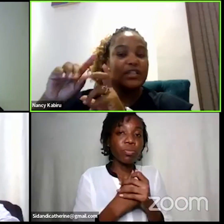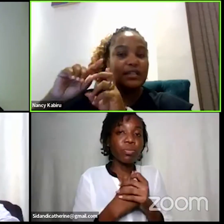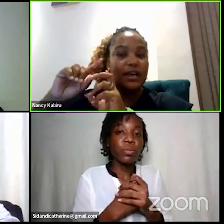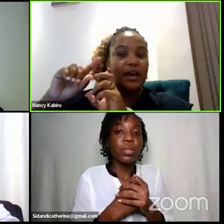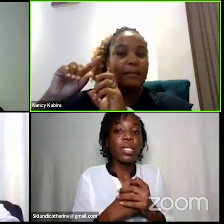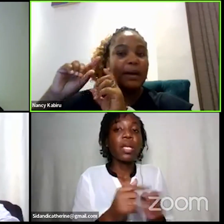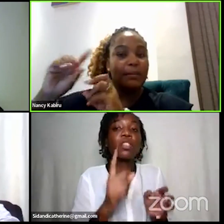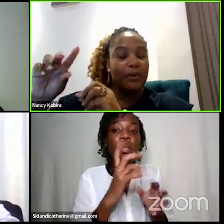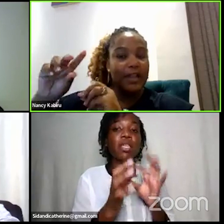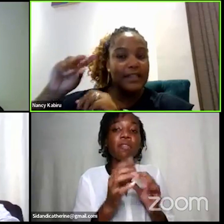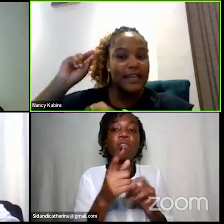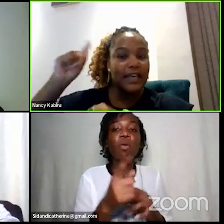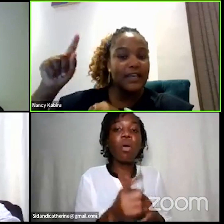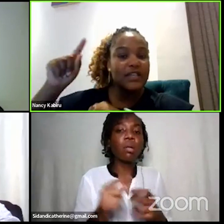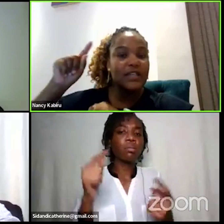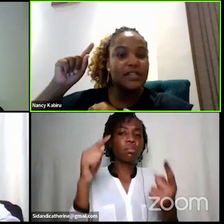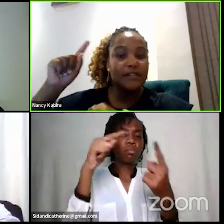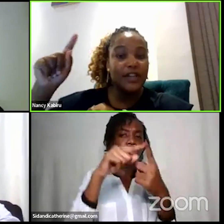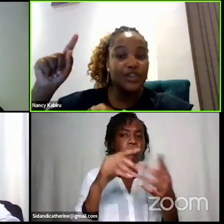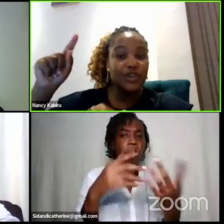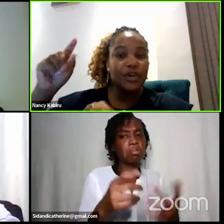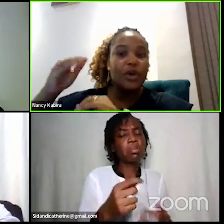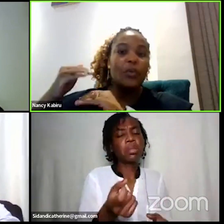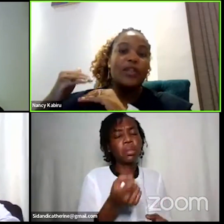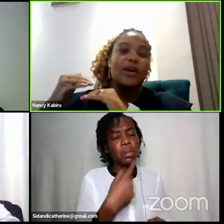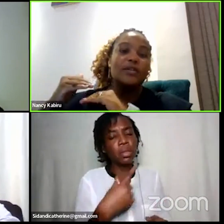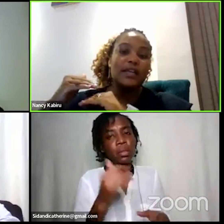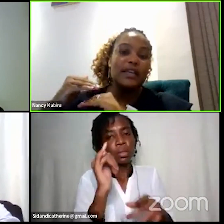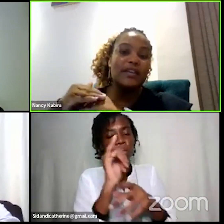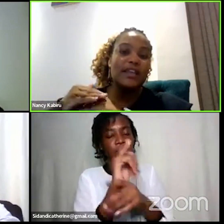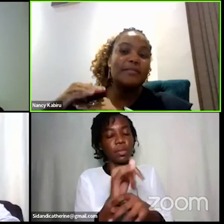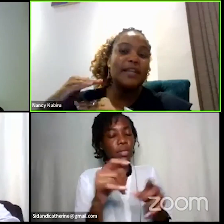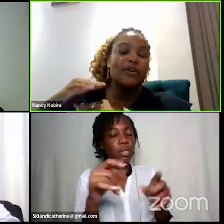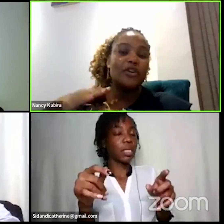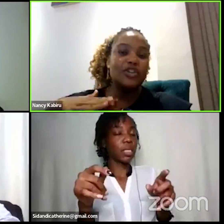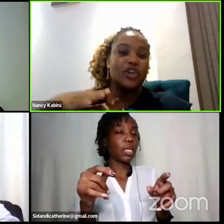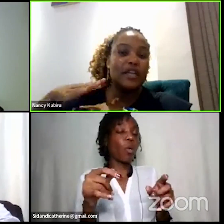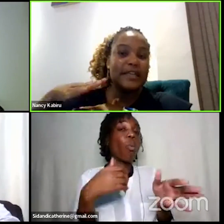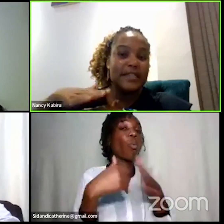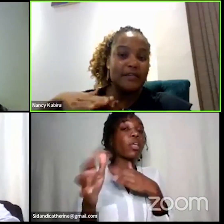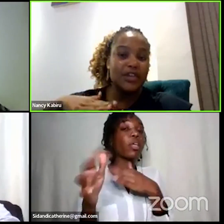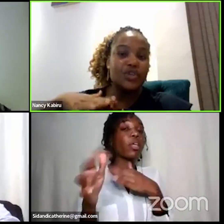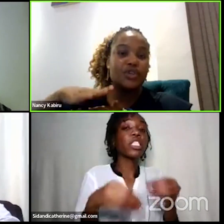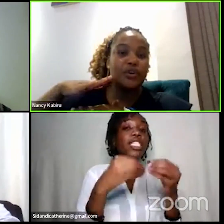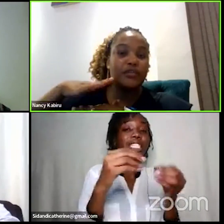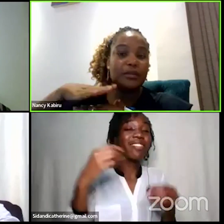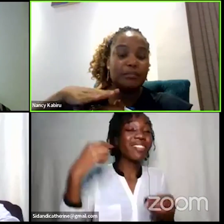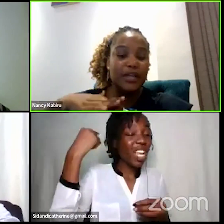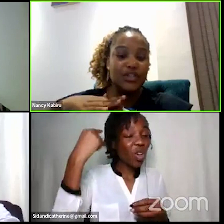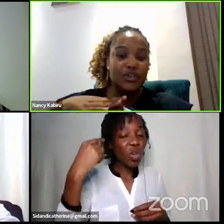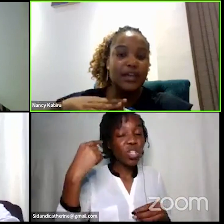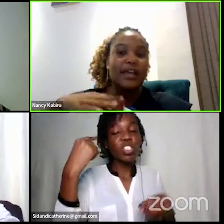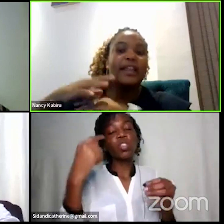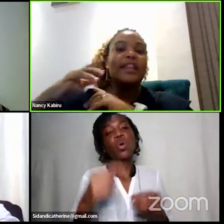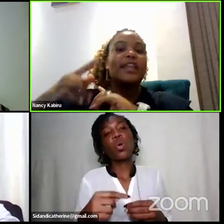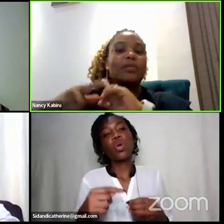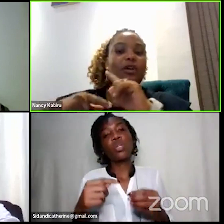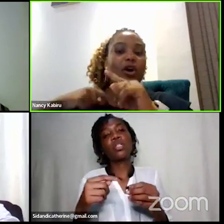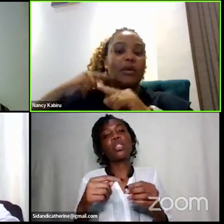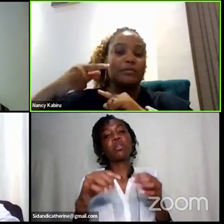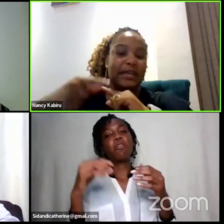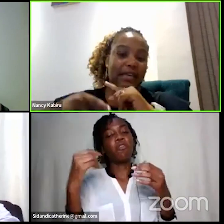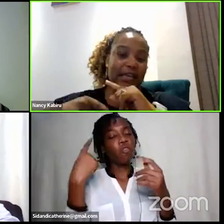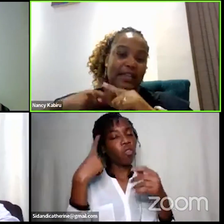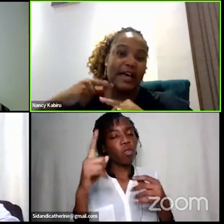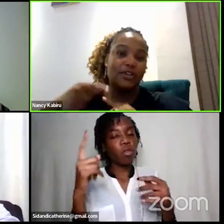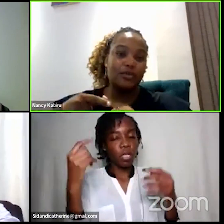target or treat bipolar, the psychiatric intervention, without giving them psychological interventions of depression, then they